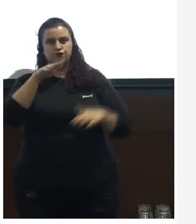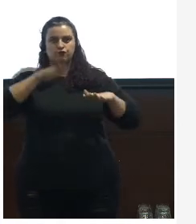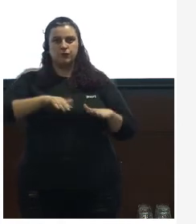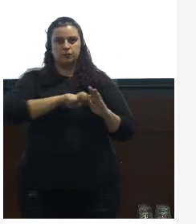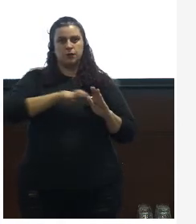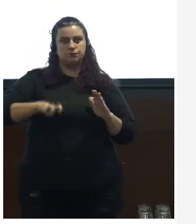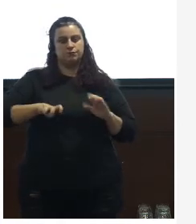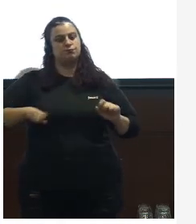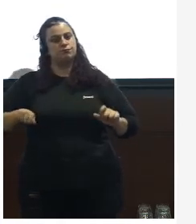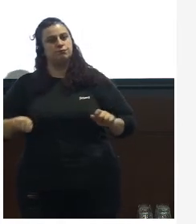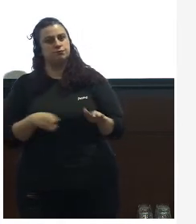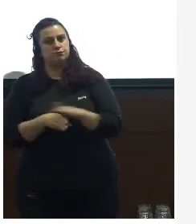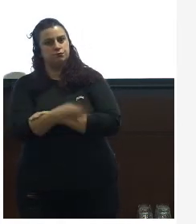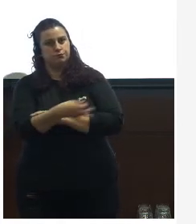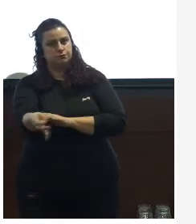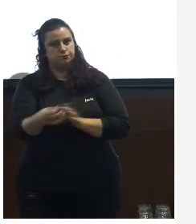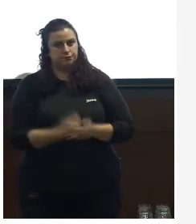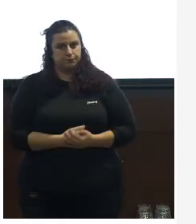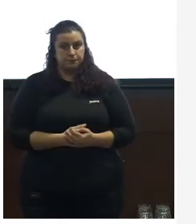Accessible toilets, don't get me started here.